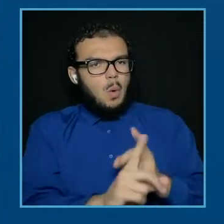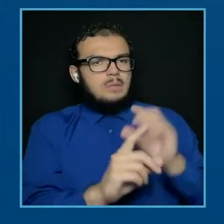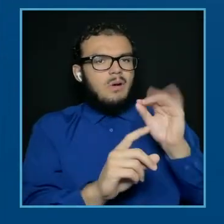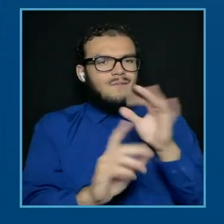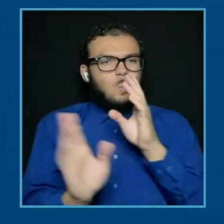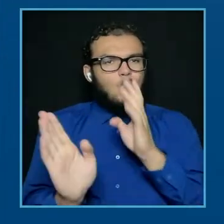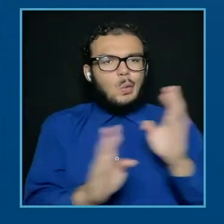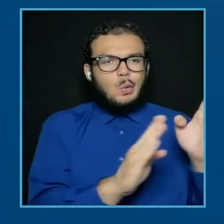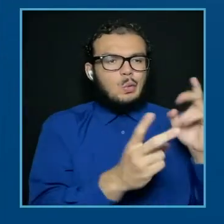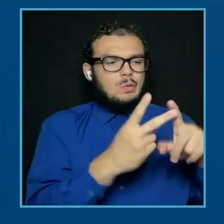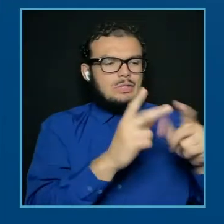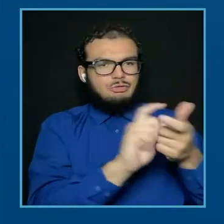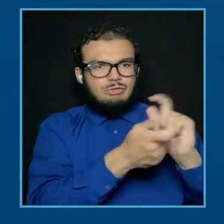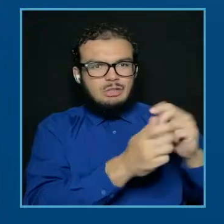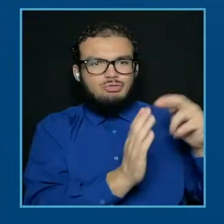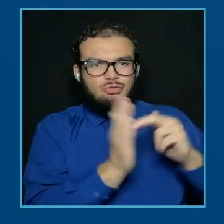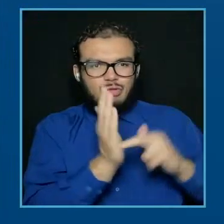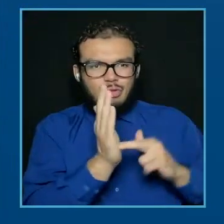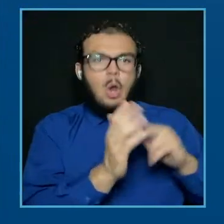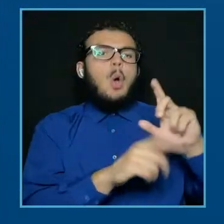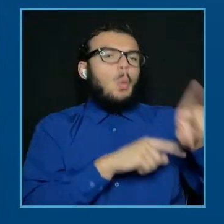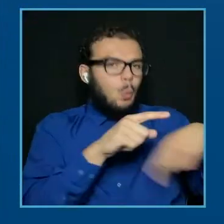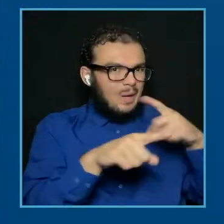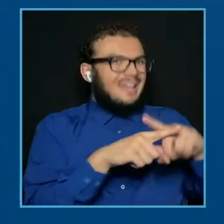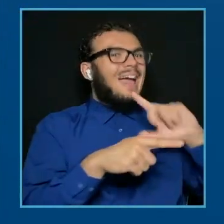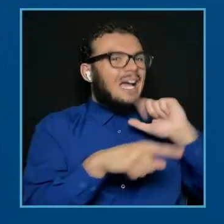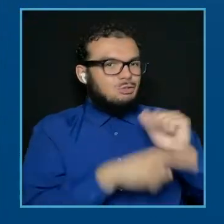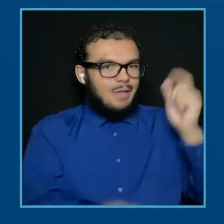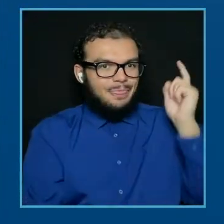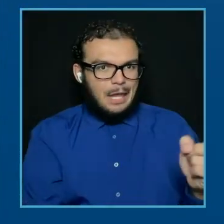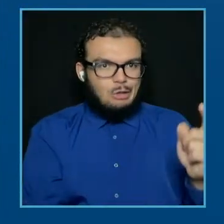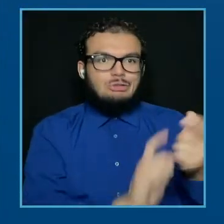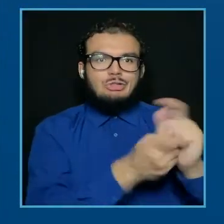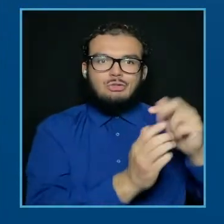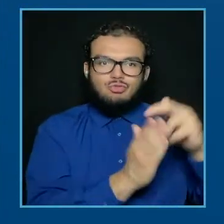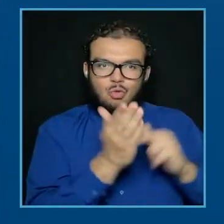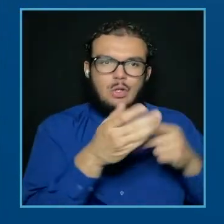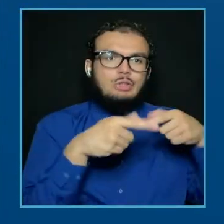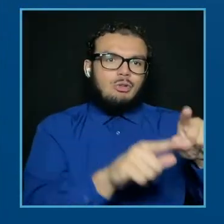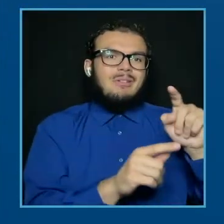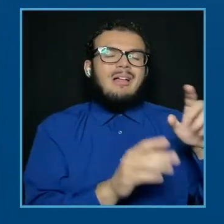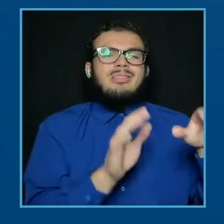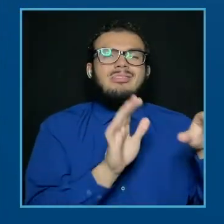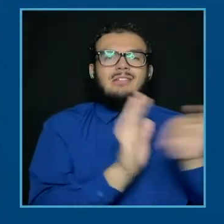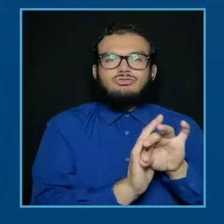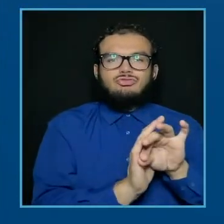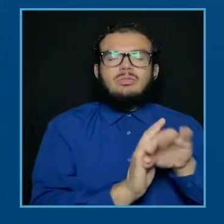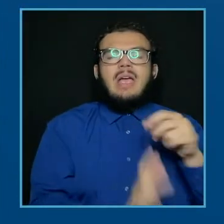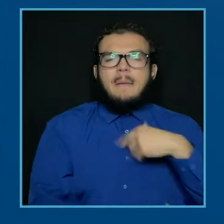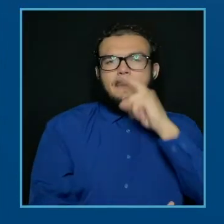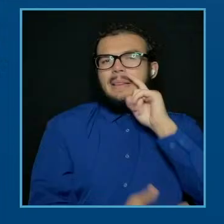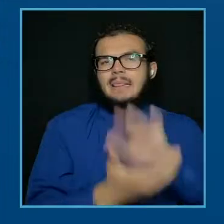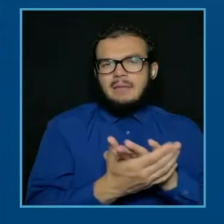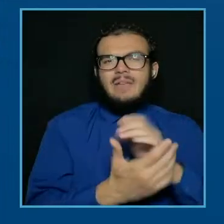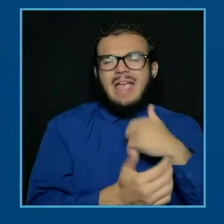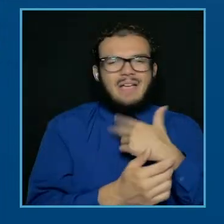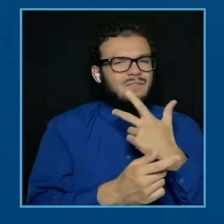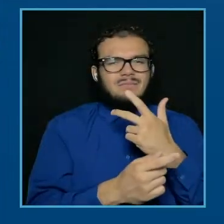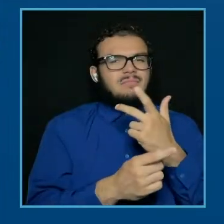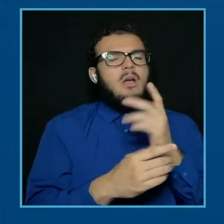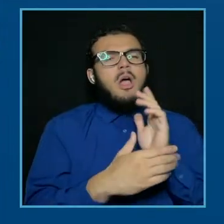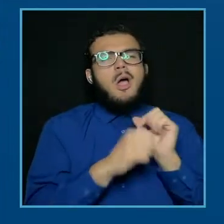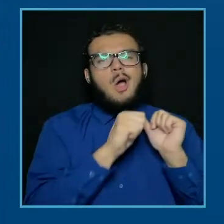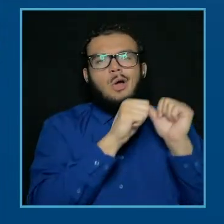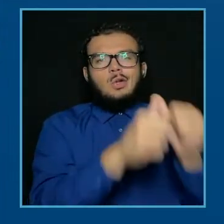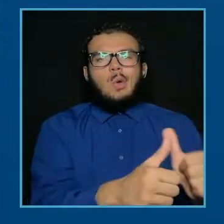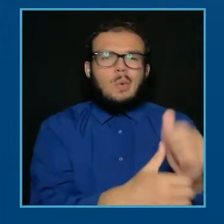rules was when we were in fact changing the rules in the middle of the election. And I also believe that there isn't an ongoing breach, and that